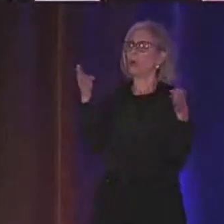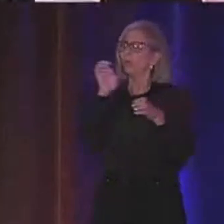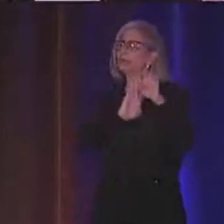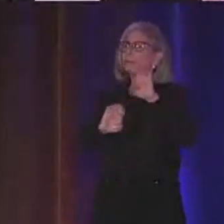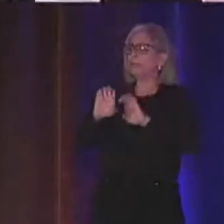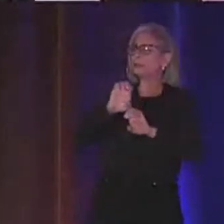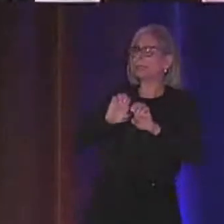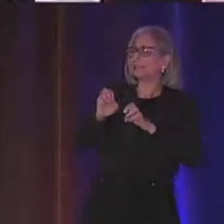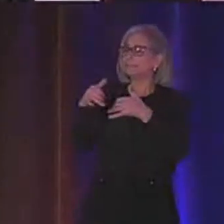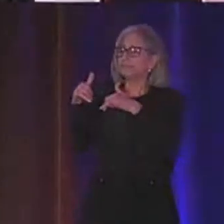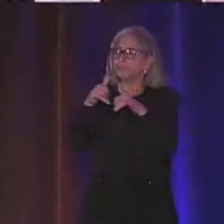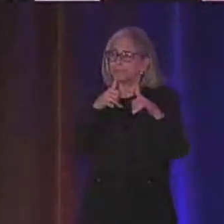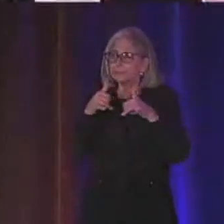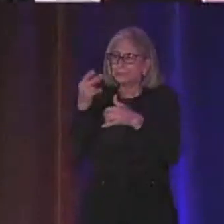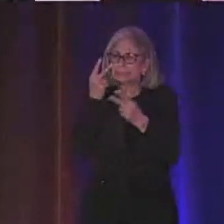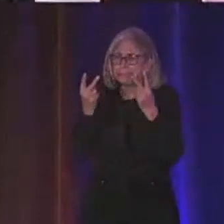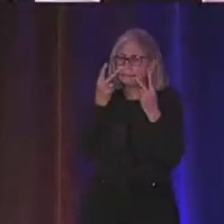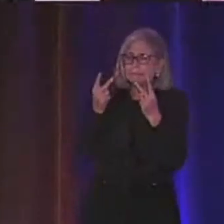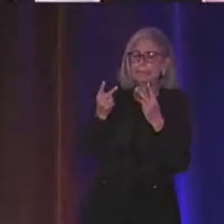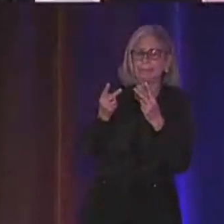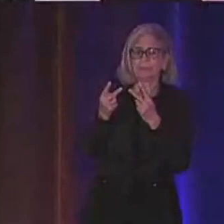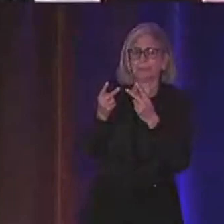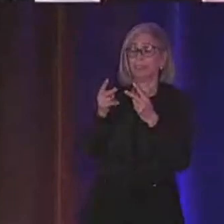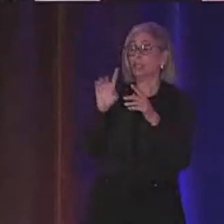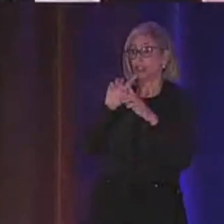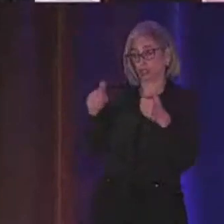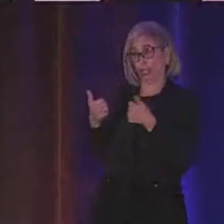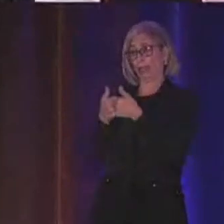experimentation. But this is also a